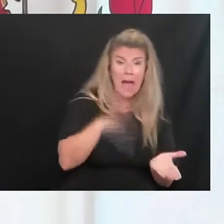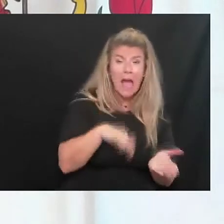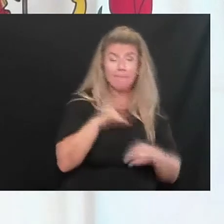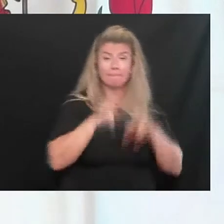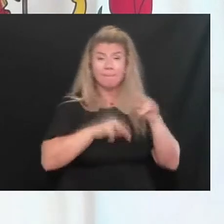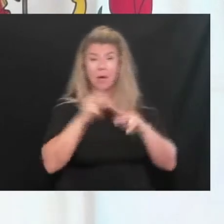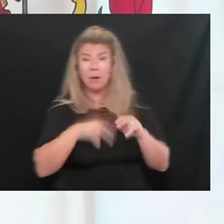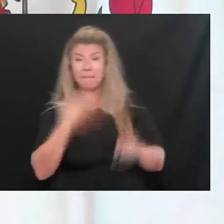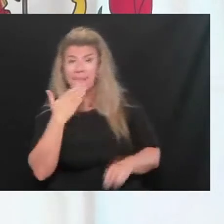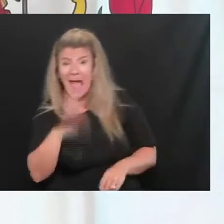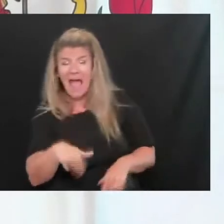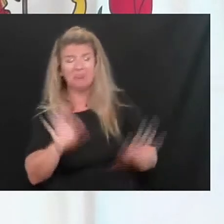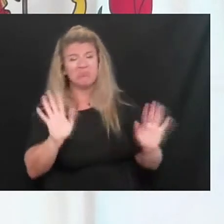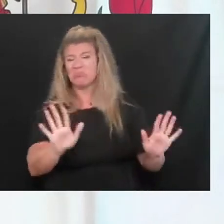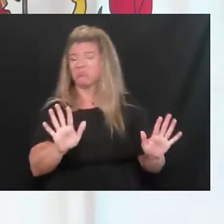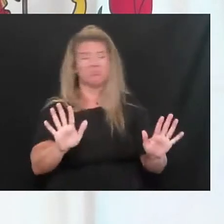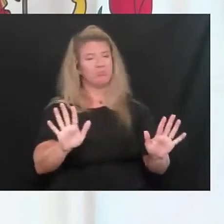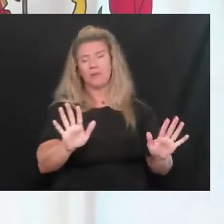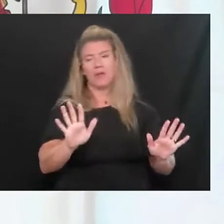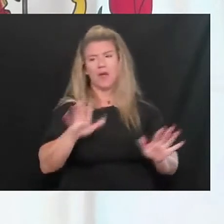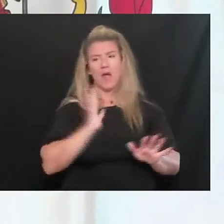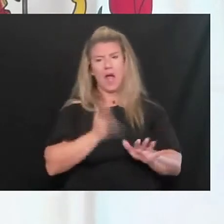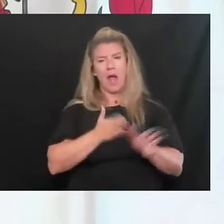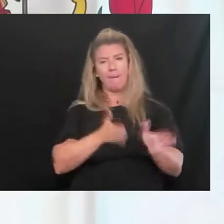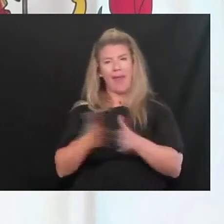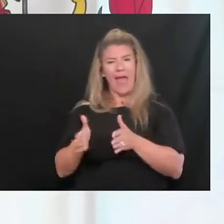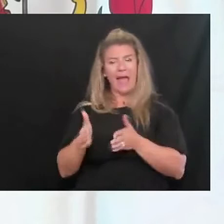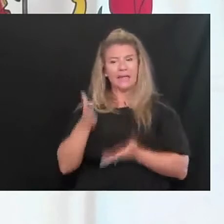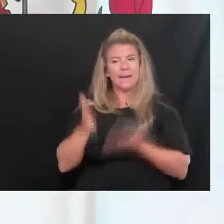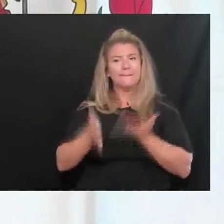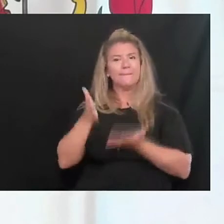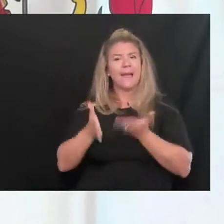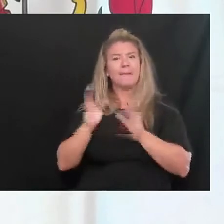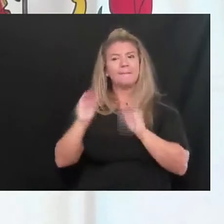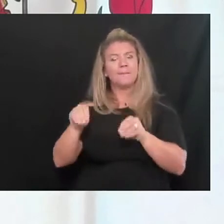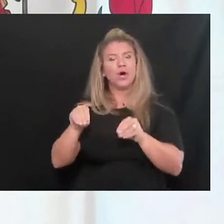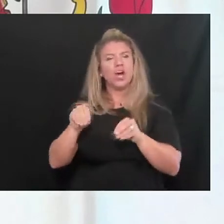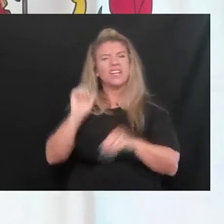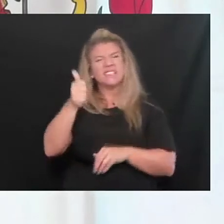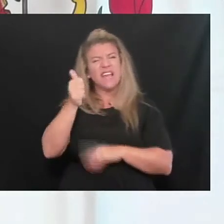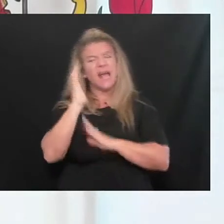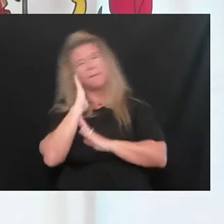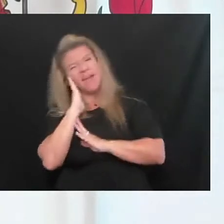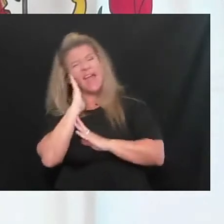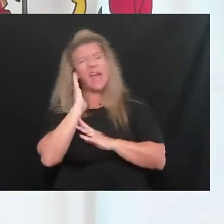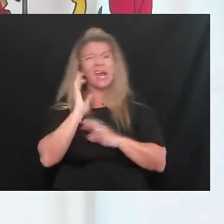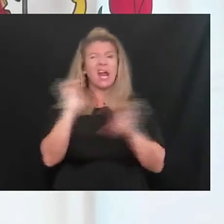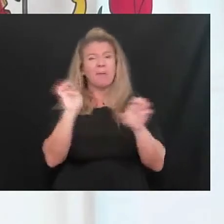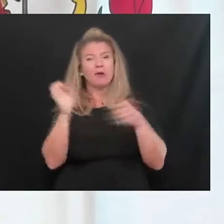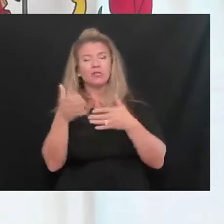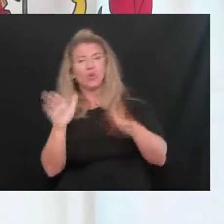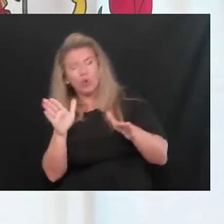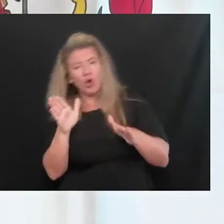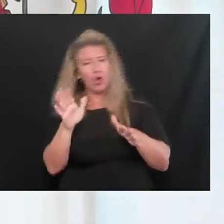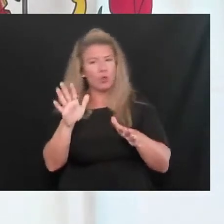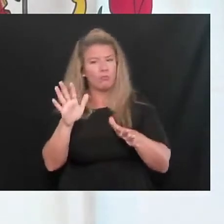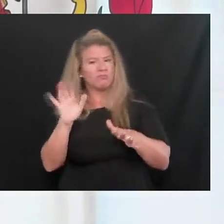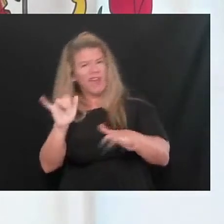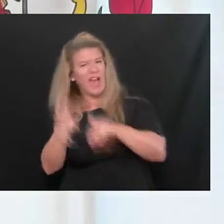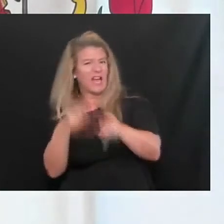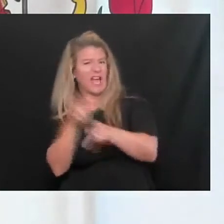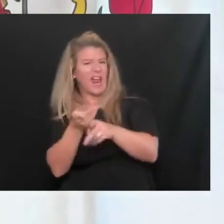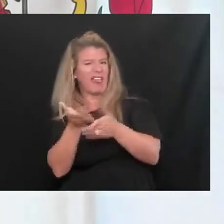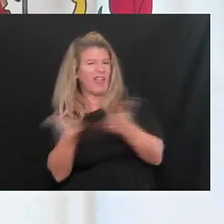no way, you know, what we're planning to do is maybe put in a 10-bed emergency room kind of deal, you